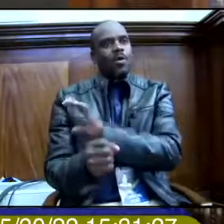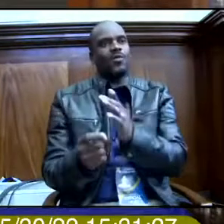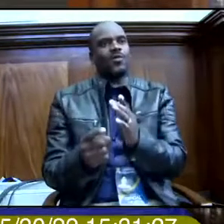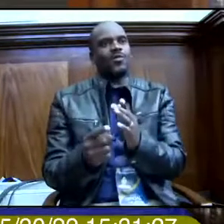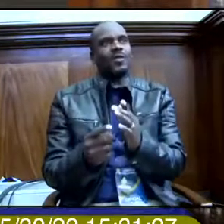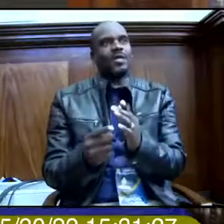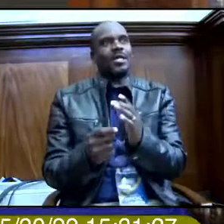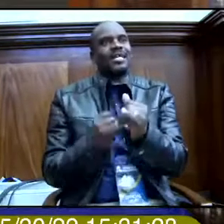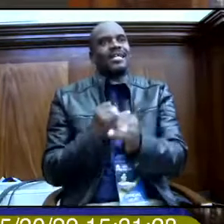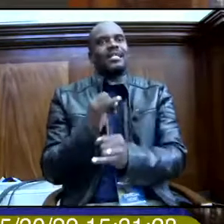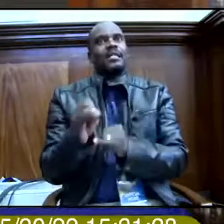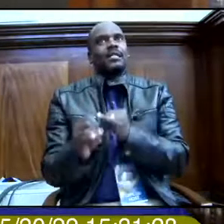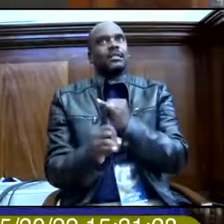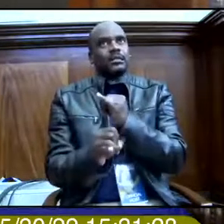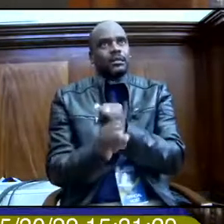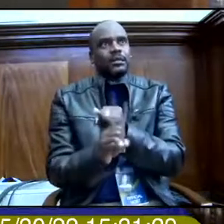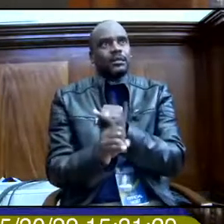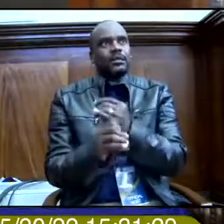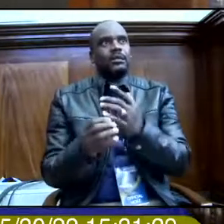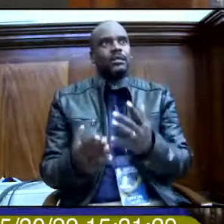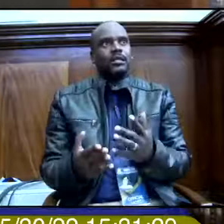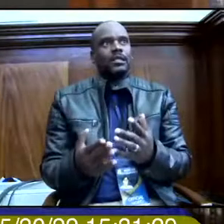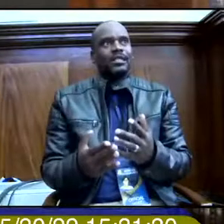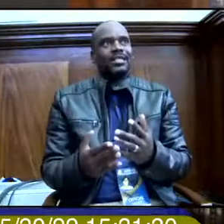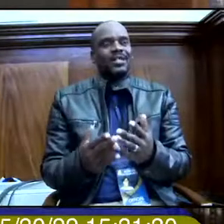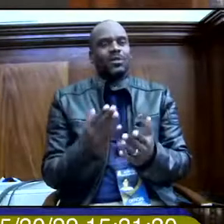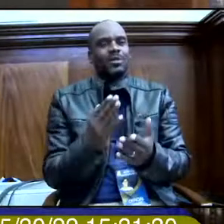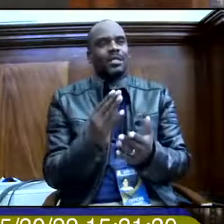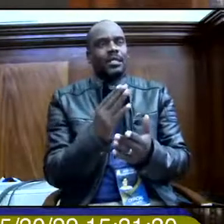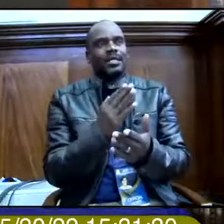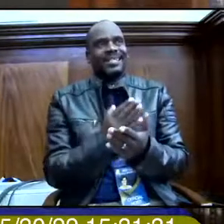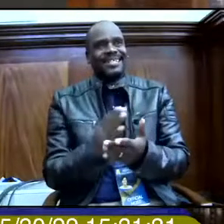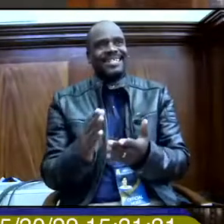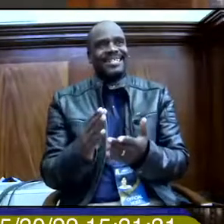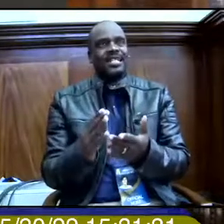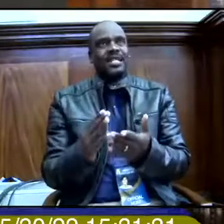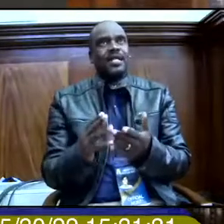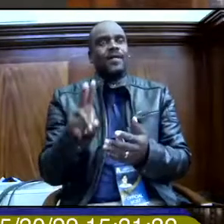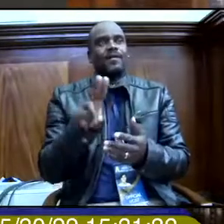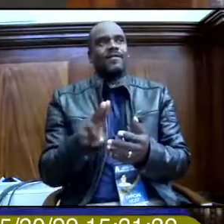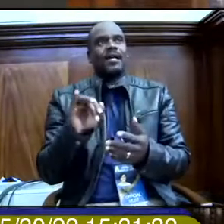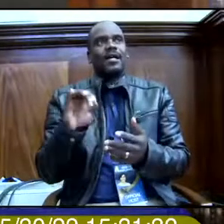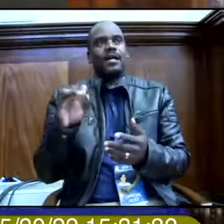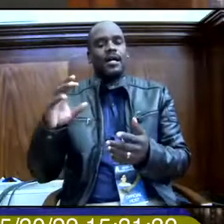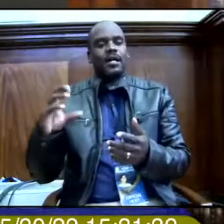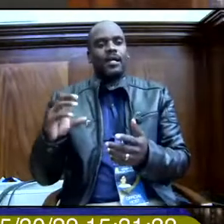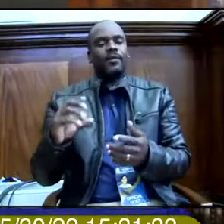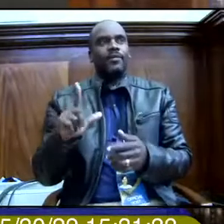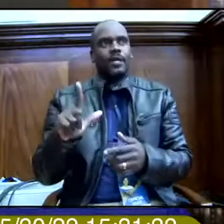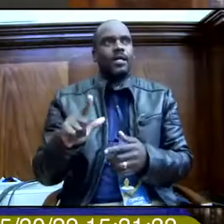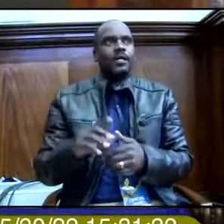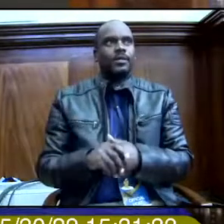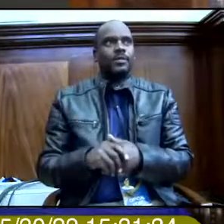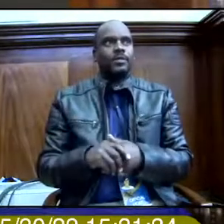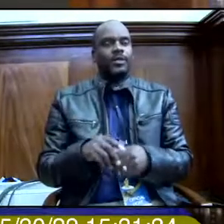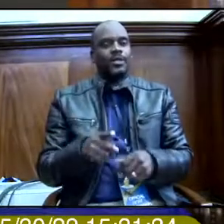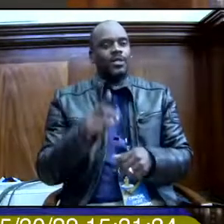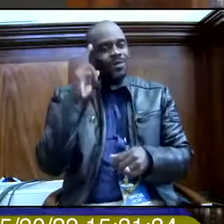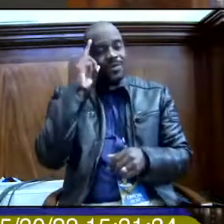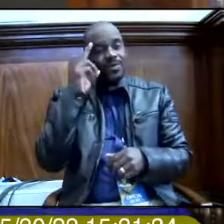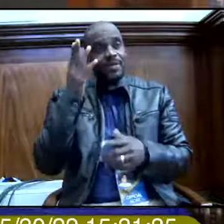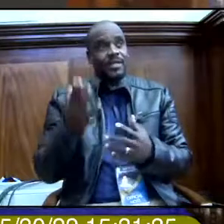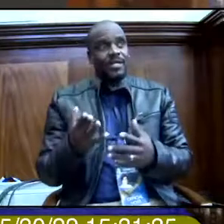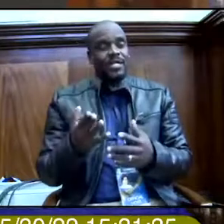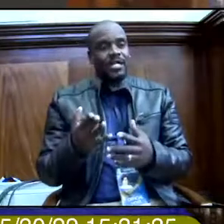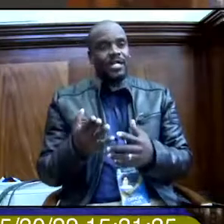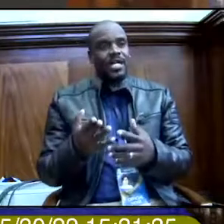industry or holding the redistribution of vitally needed health care resources within an